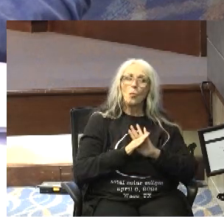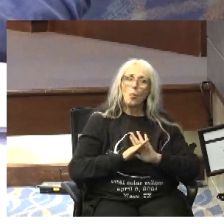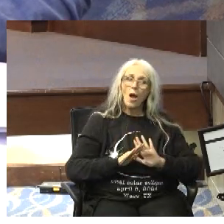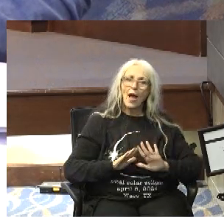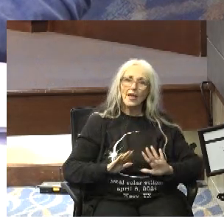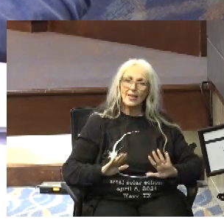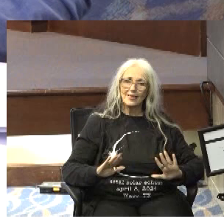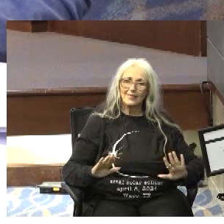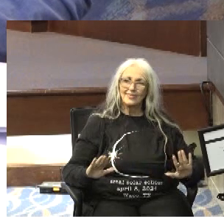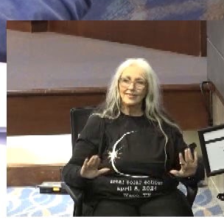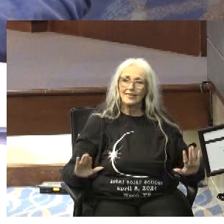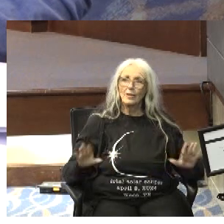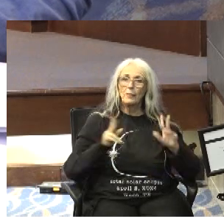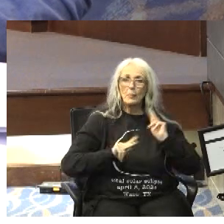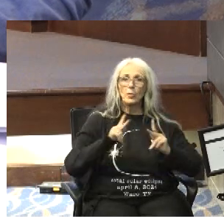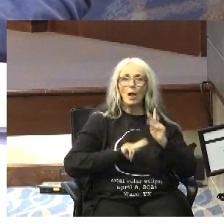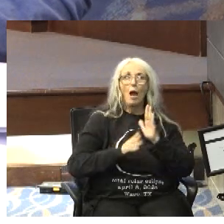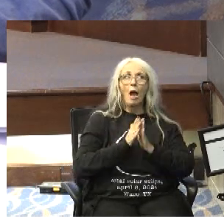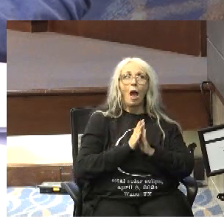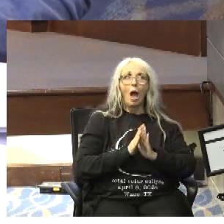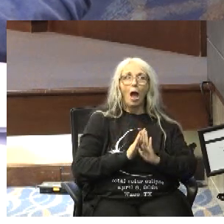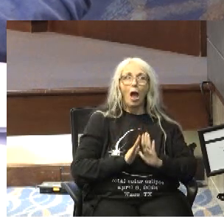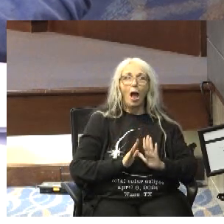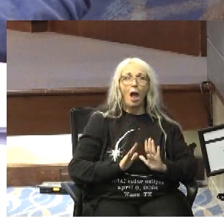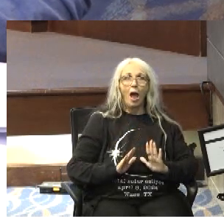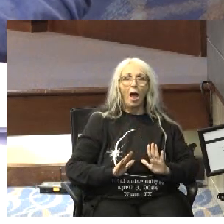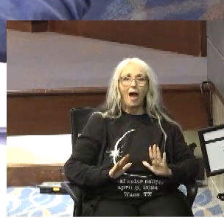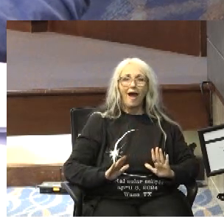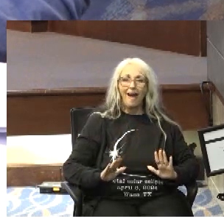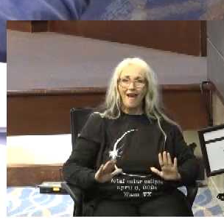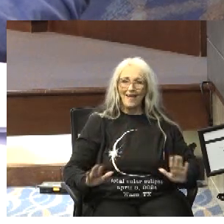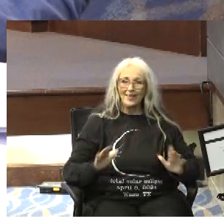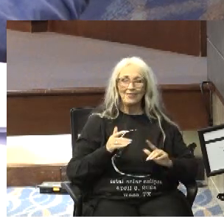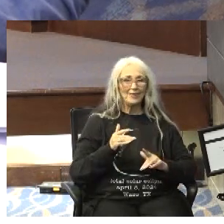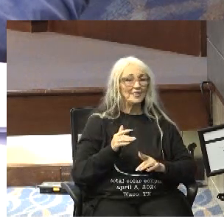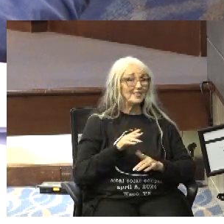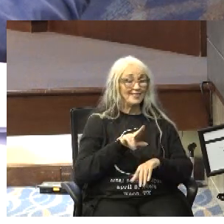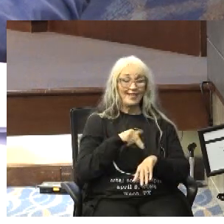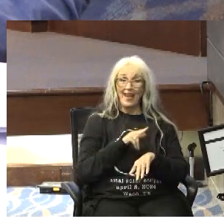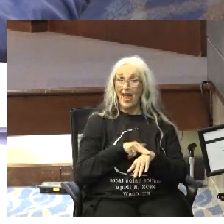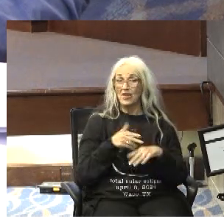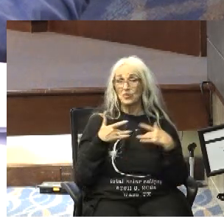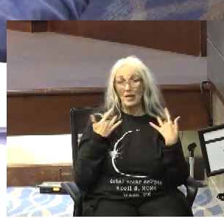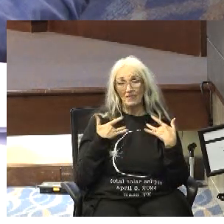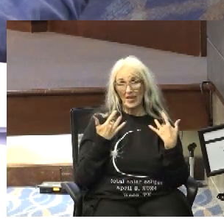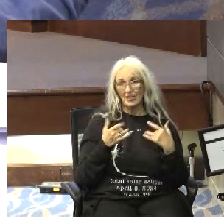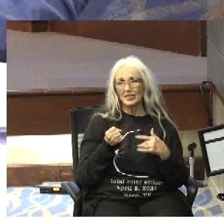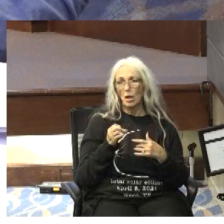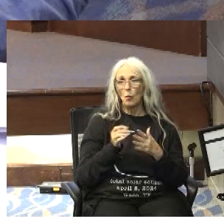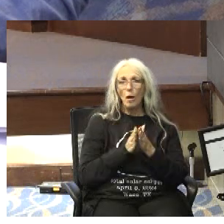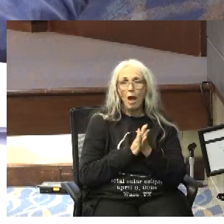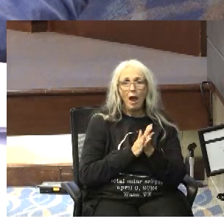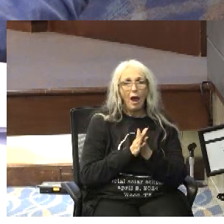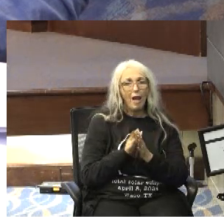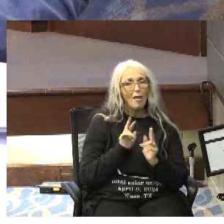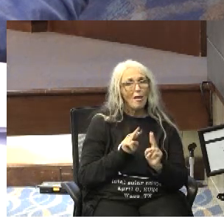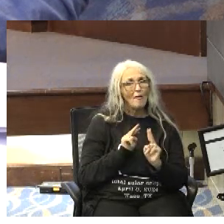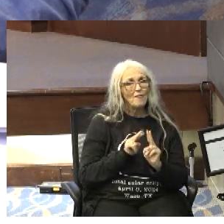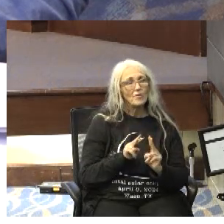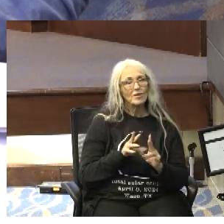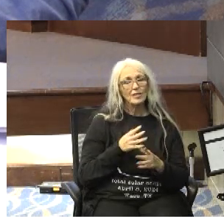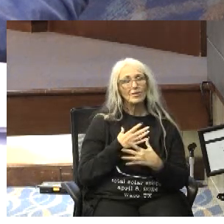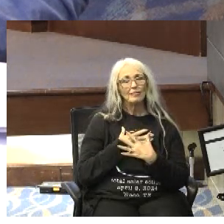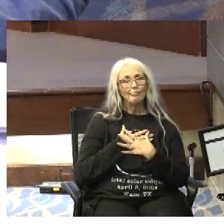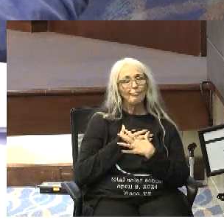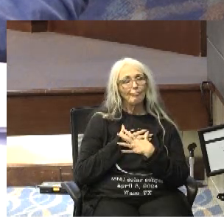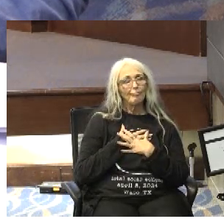will often come over the crowd. You know, it's a natural event, and so we're looking forward to that, to soak that in